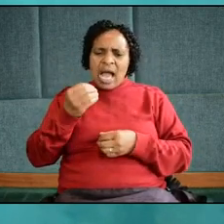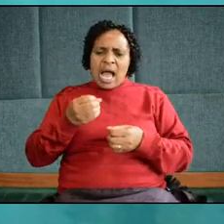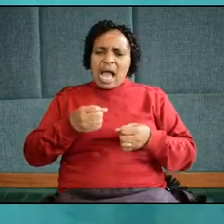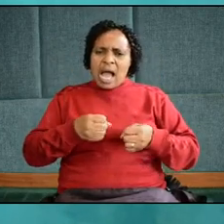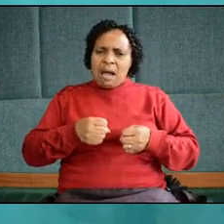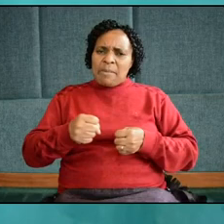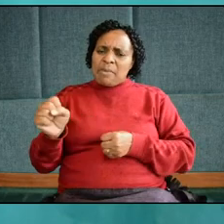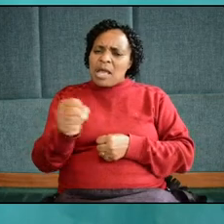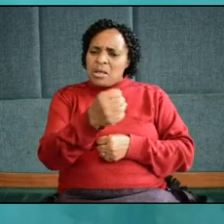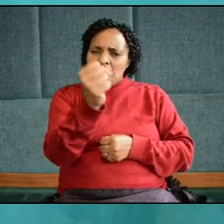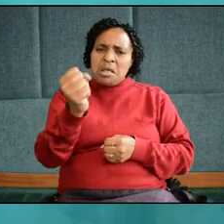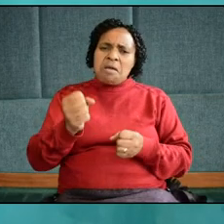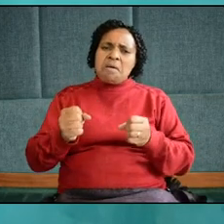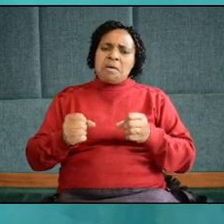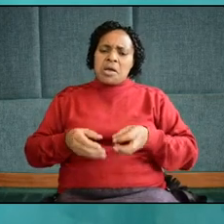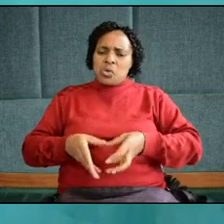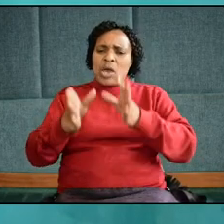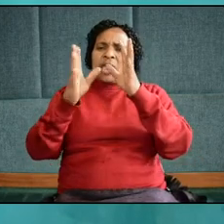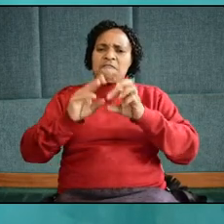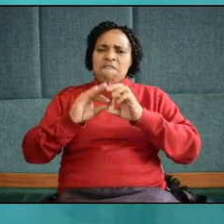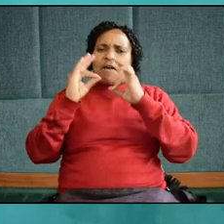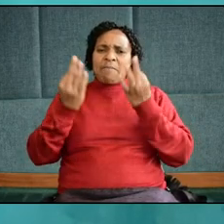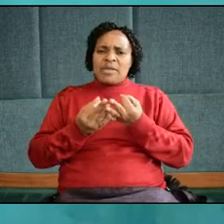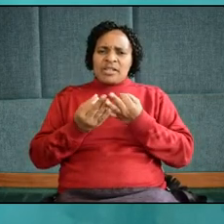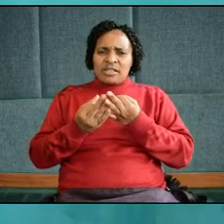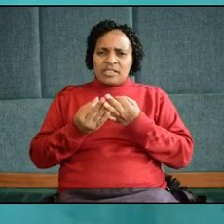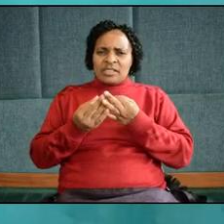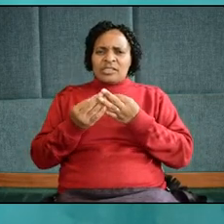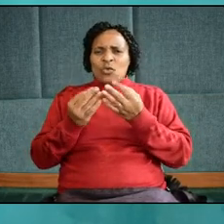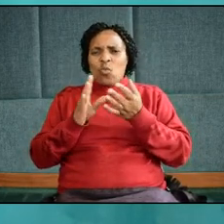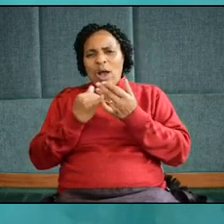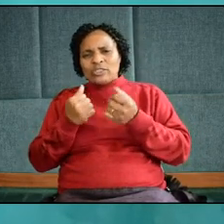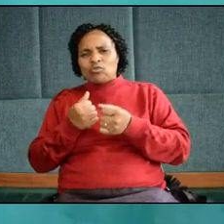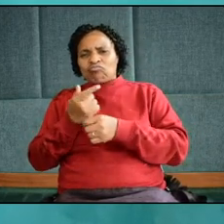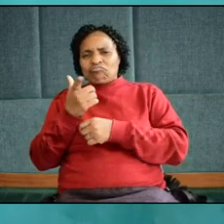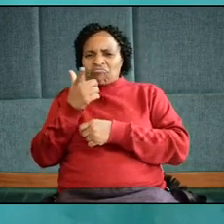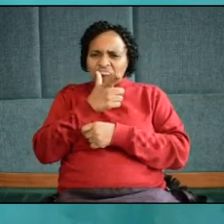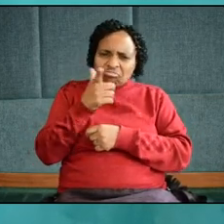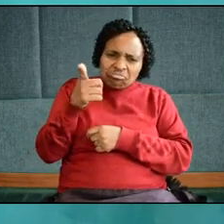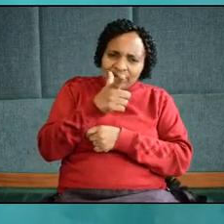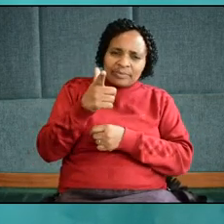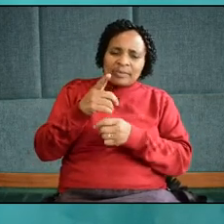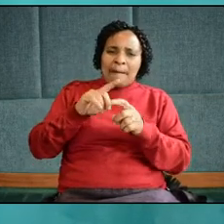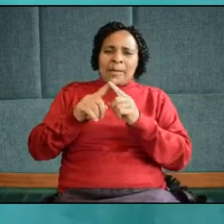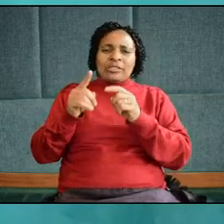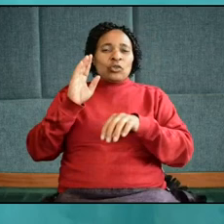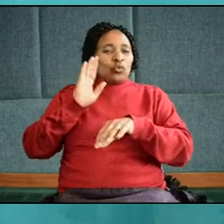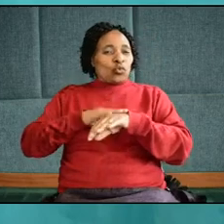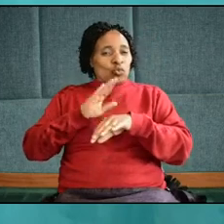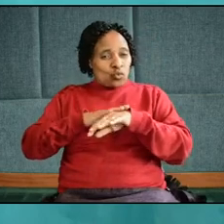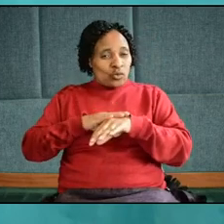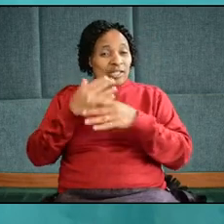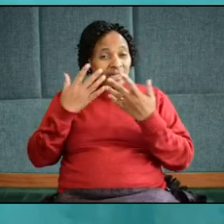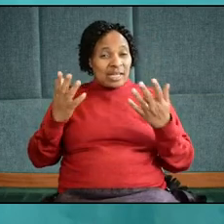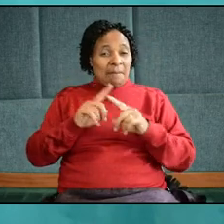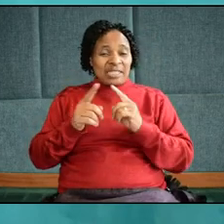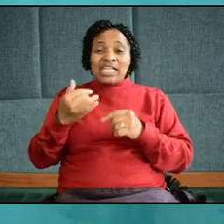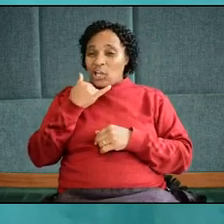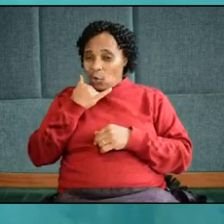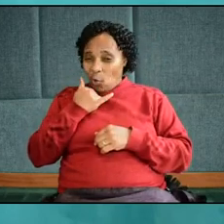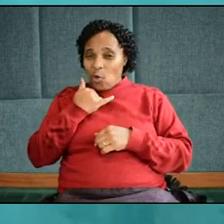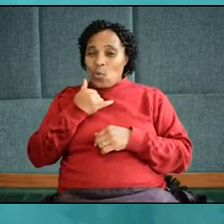that sort, but then they're posting it on social media. Exactly. That is, I think that is doing the right thing, but with the wrong motive, because it's a way of